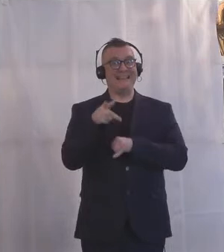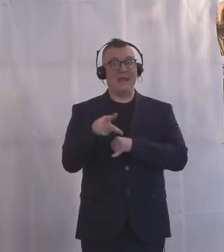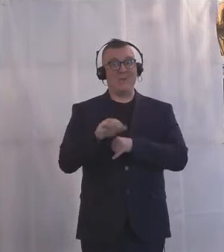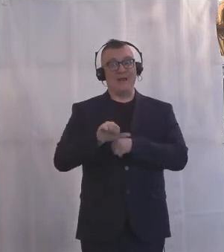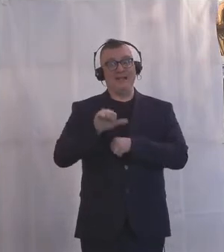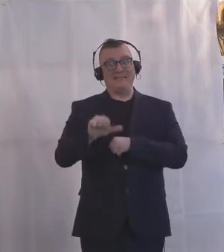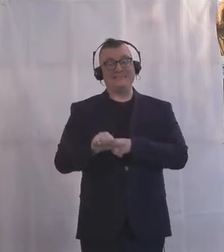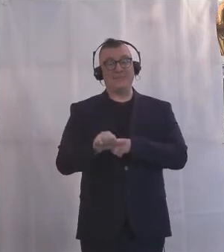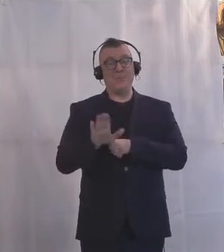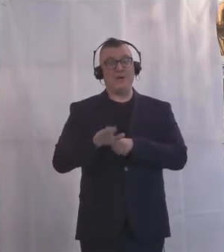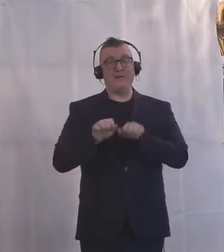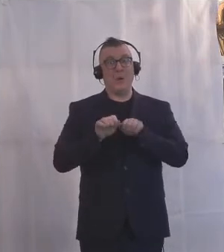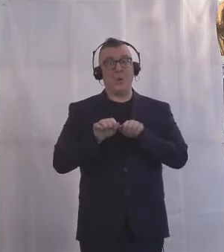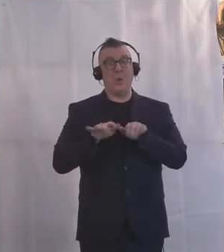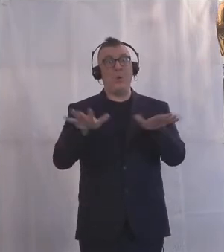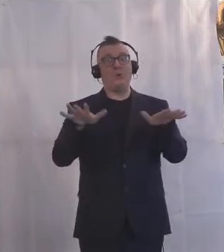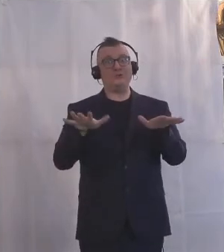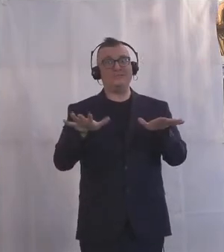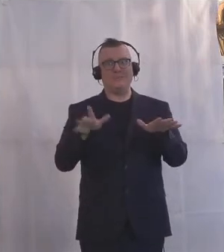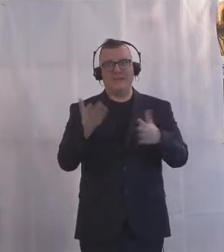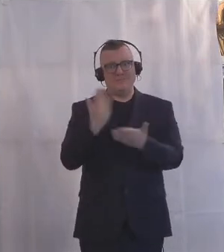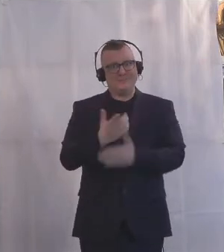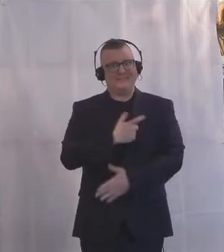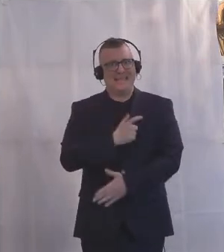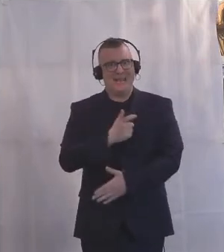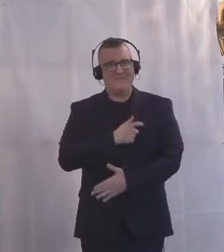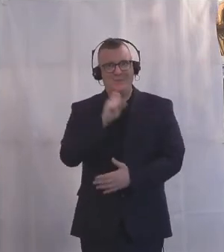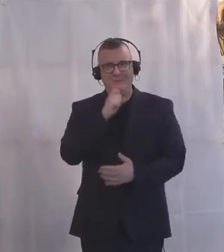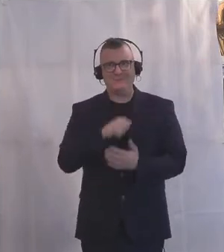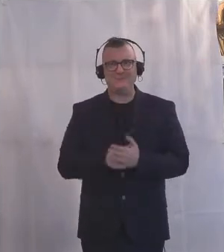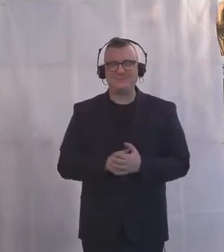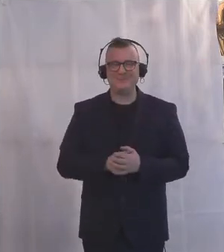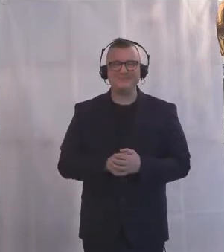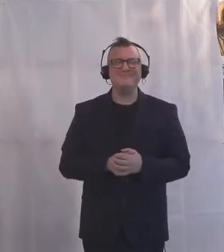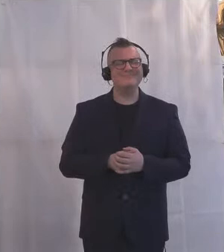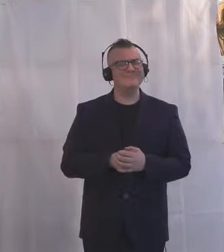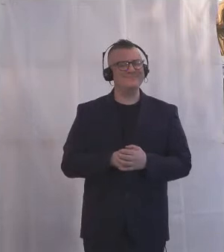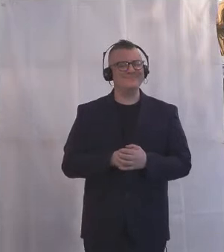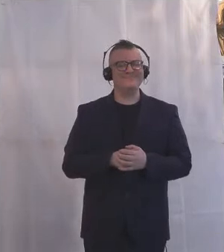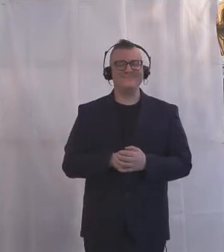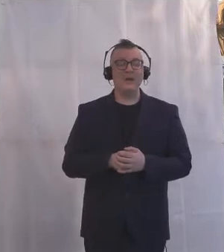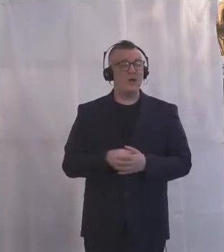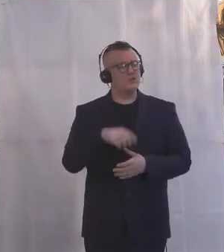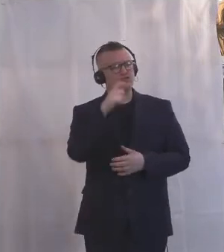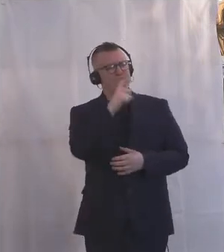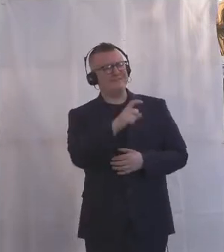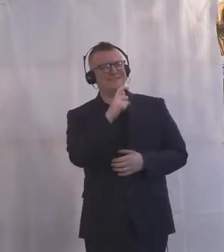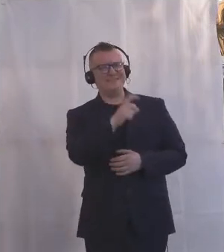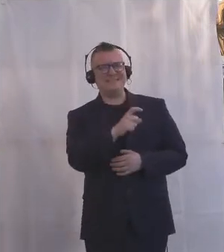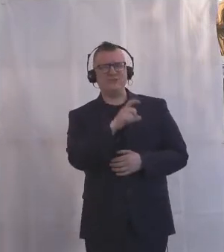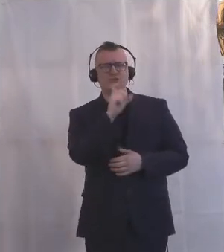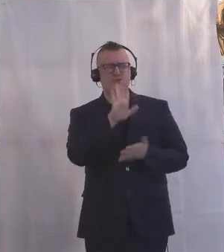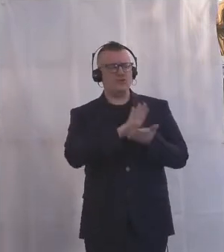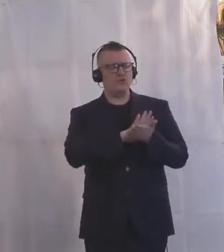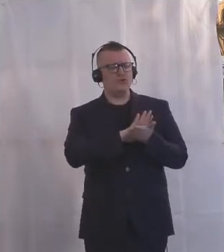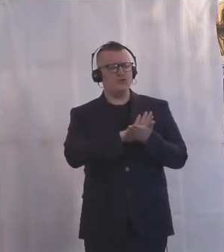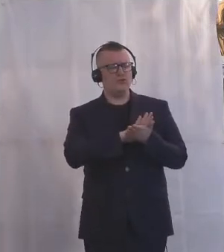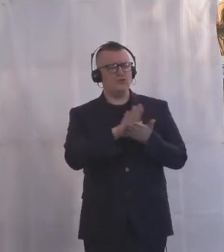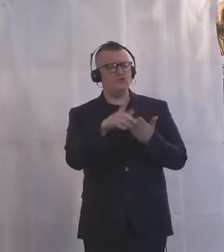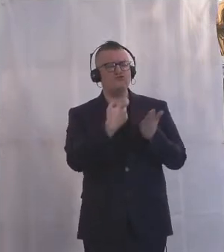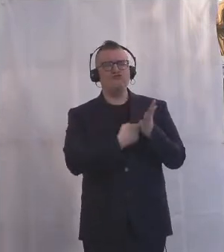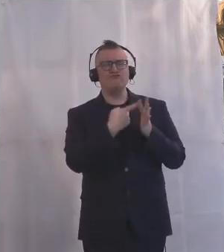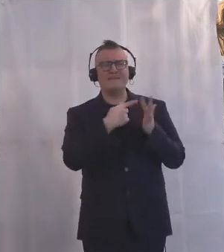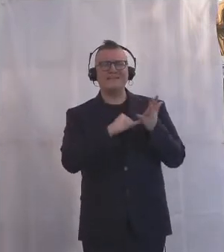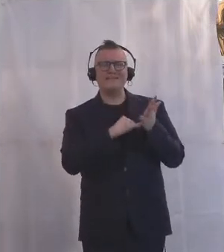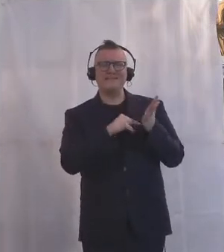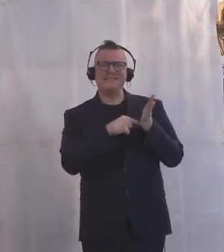part. Well, we're going to come on to that in a second. Christine, you obviously had some experience of the